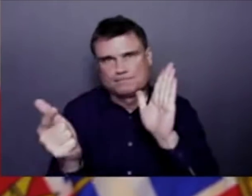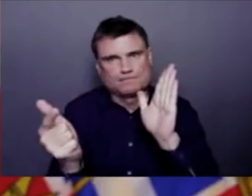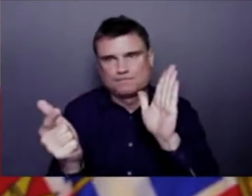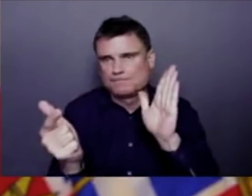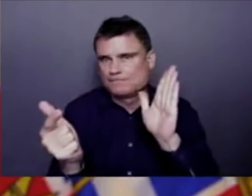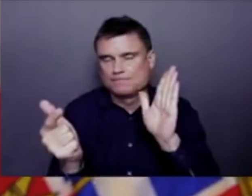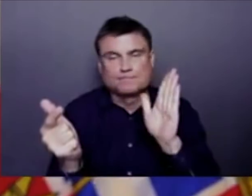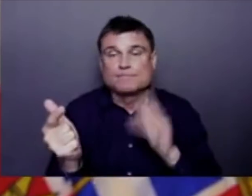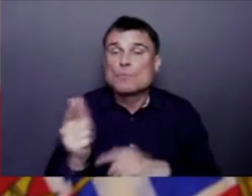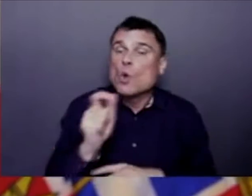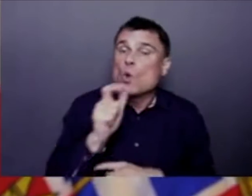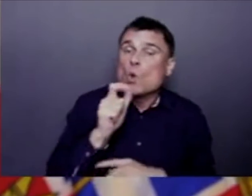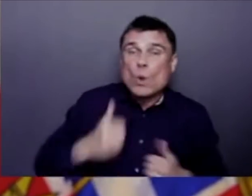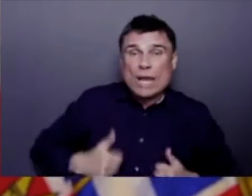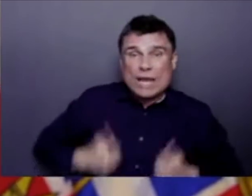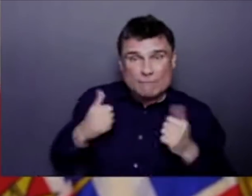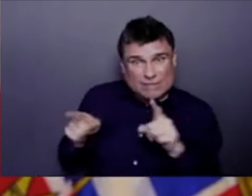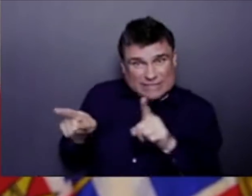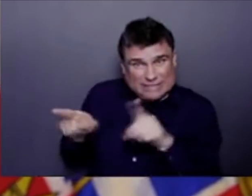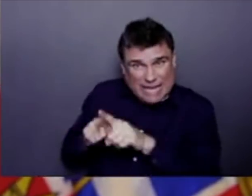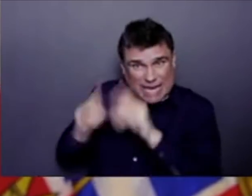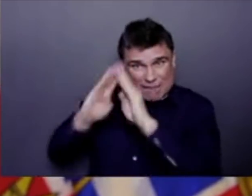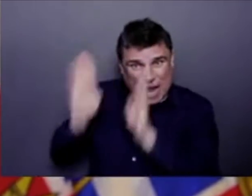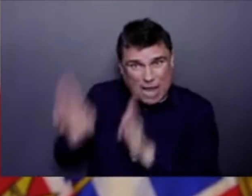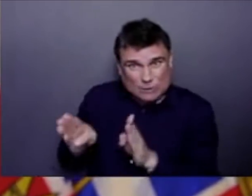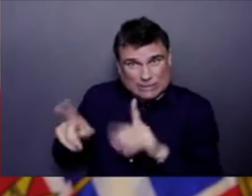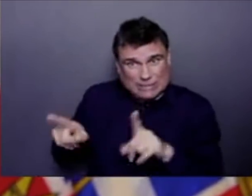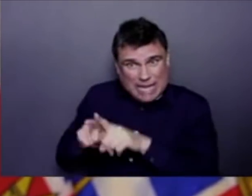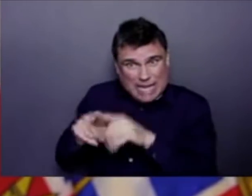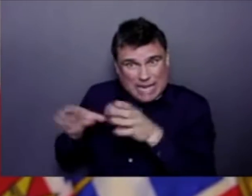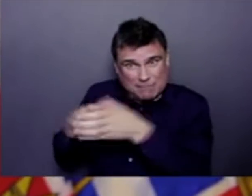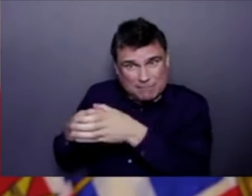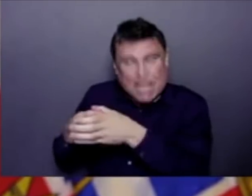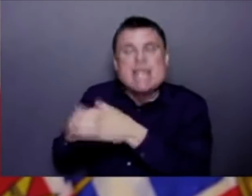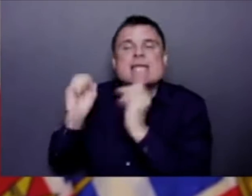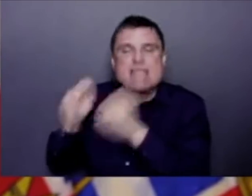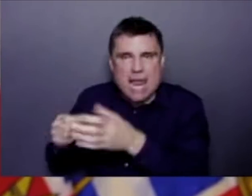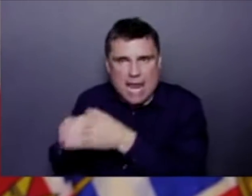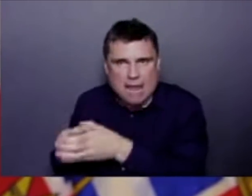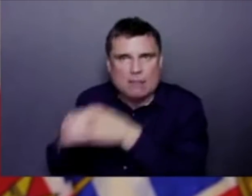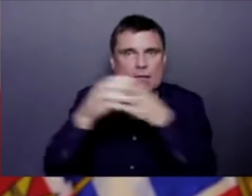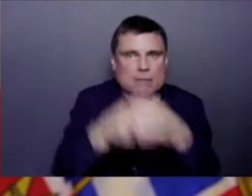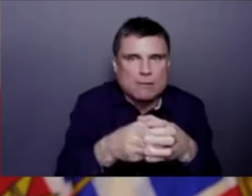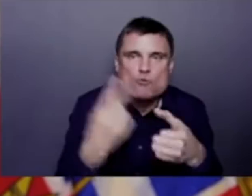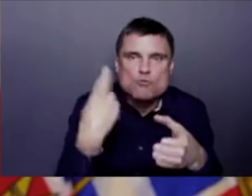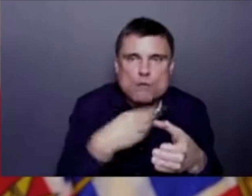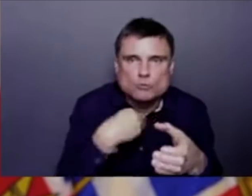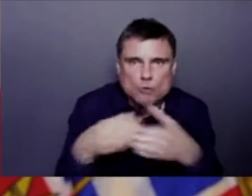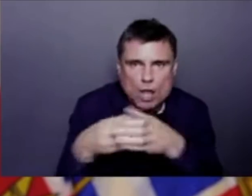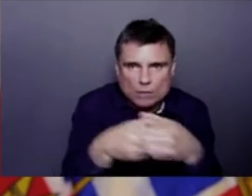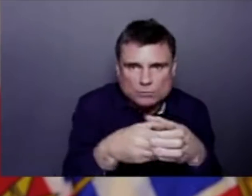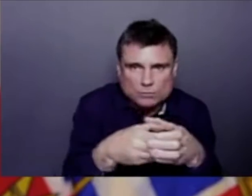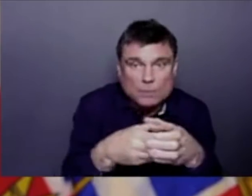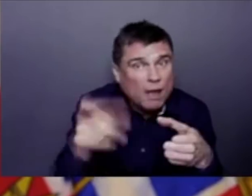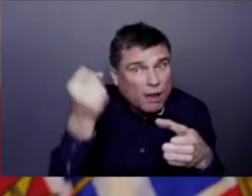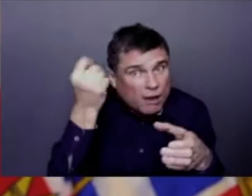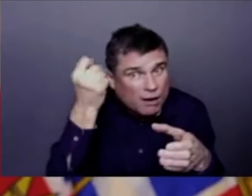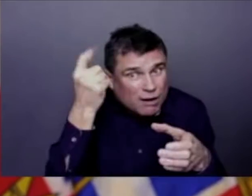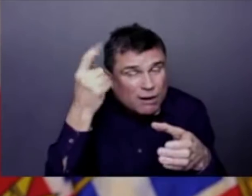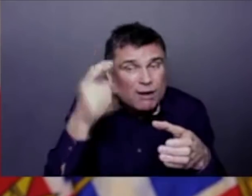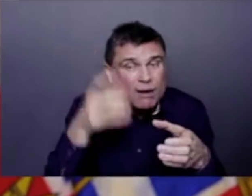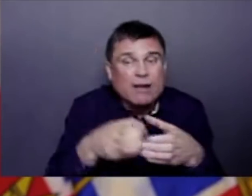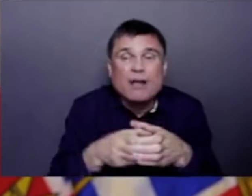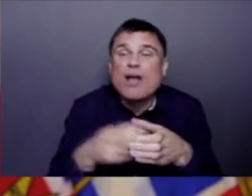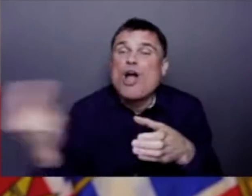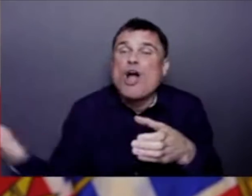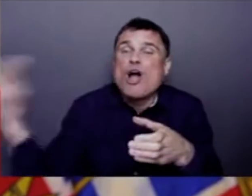would encourage people to instead get takeaway from your local restaurant and celebrate with your household at